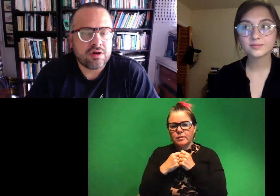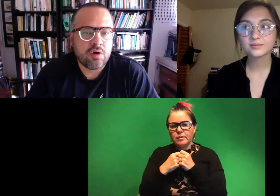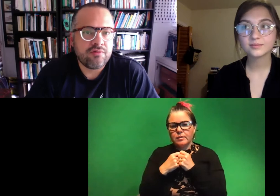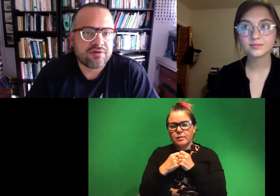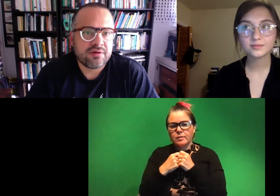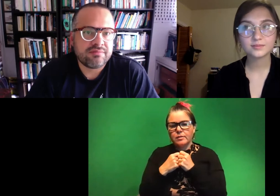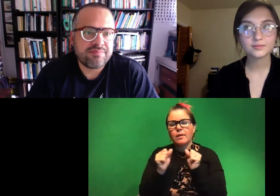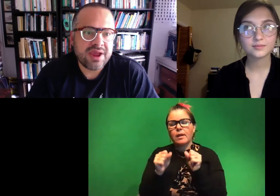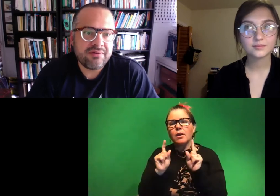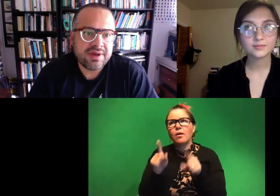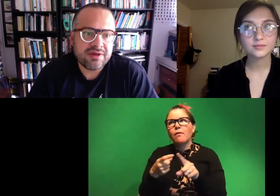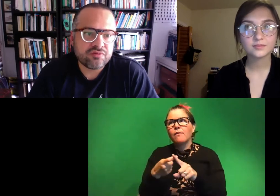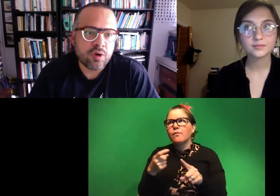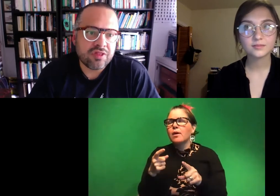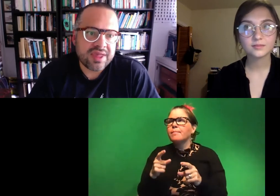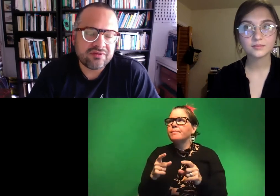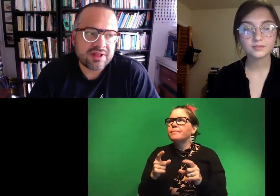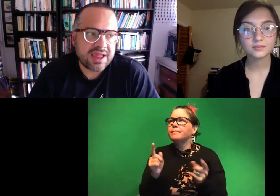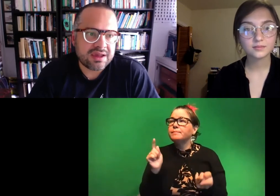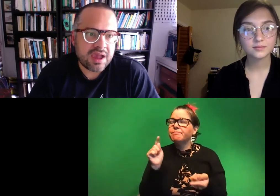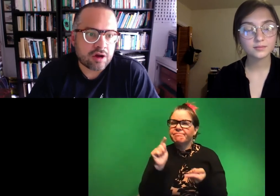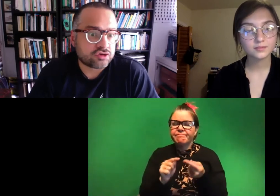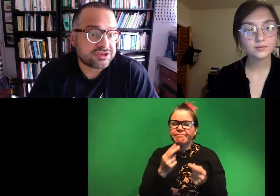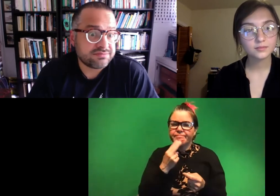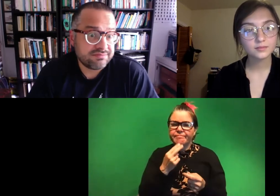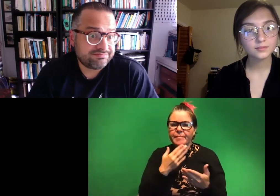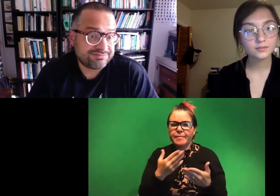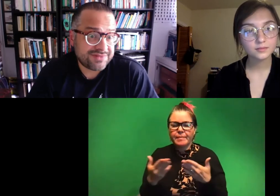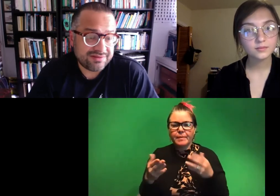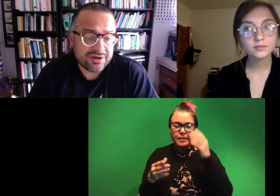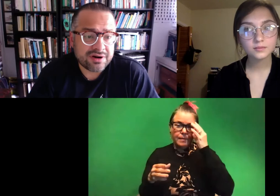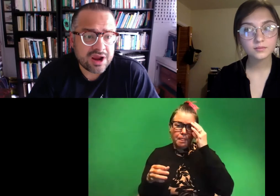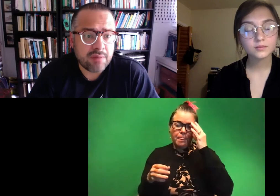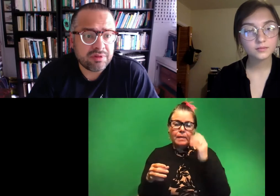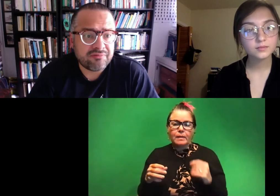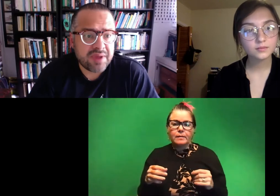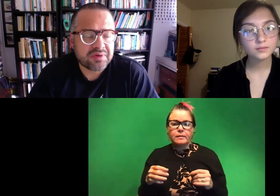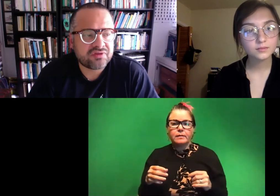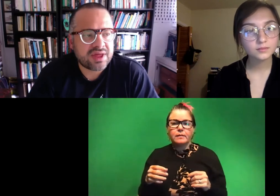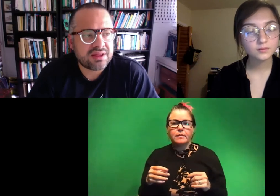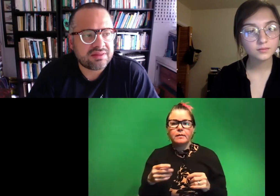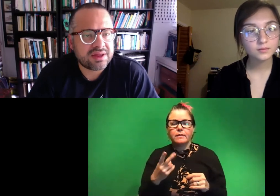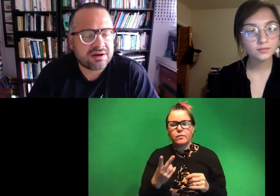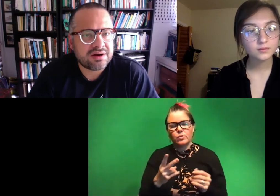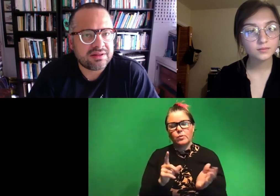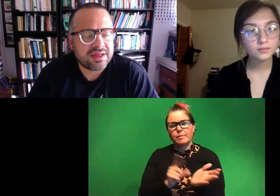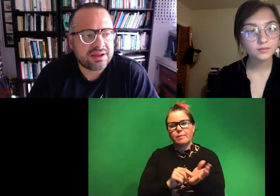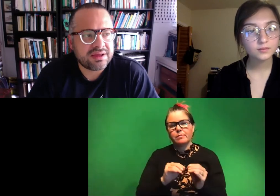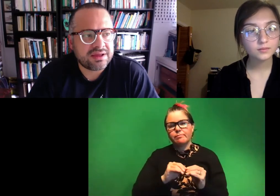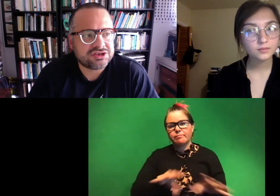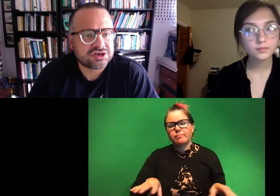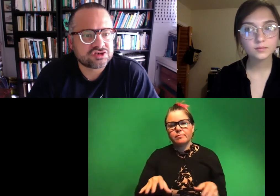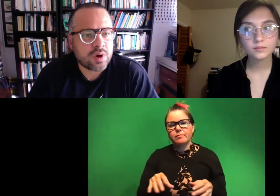you can go from very small things like ecotourism. There are a couple of papers